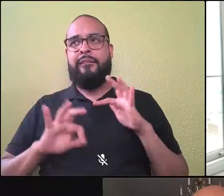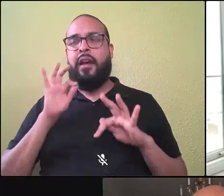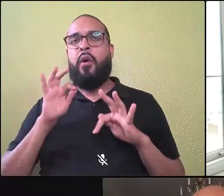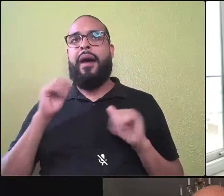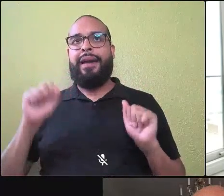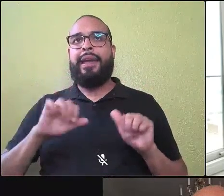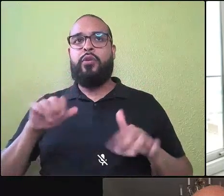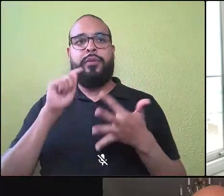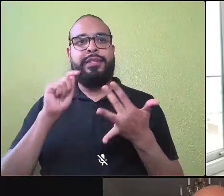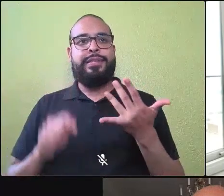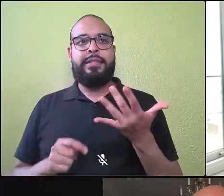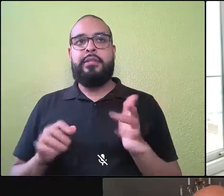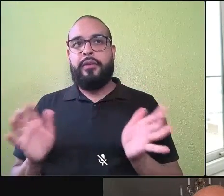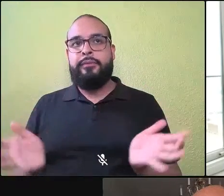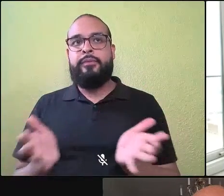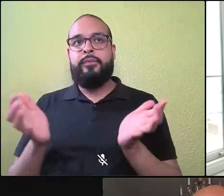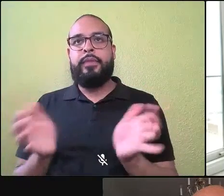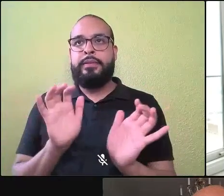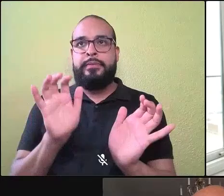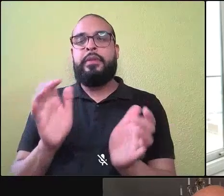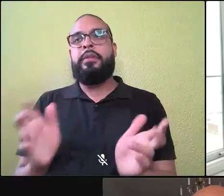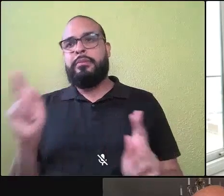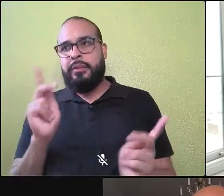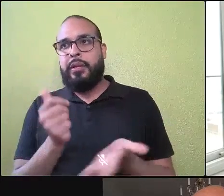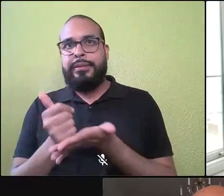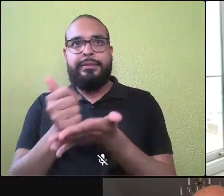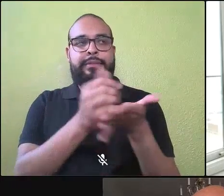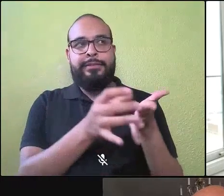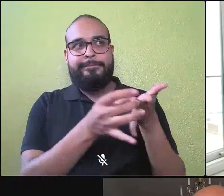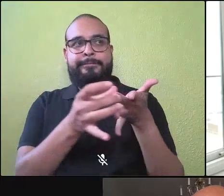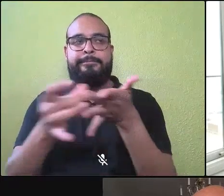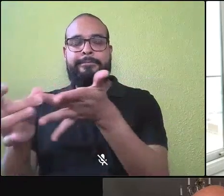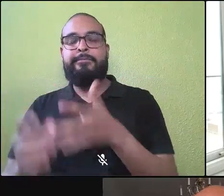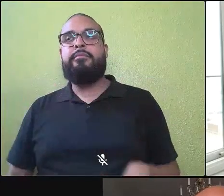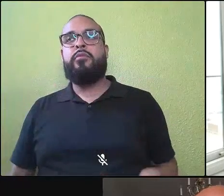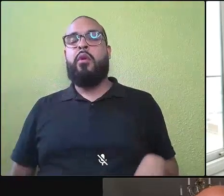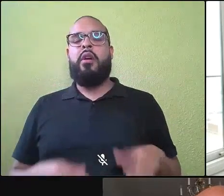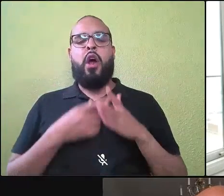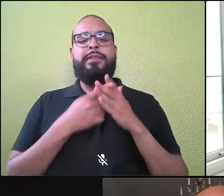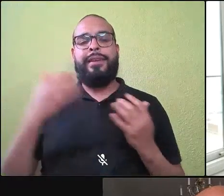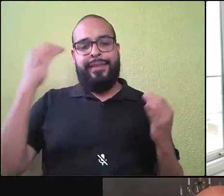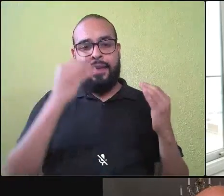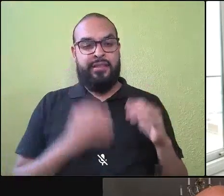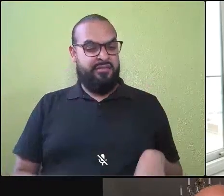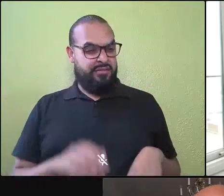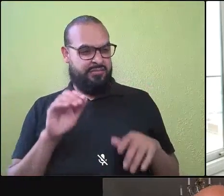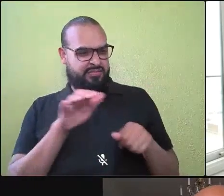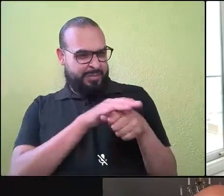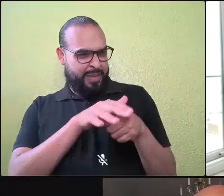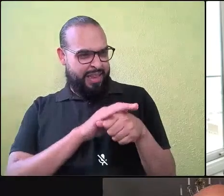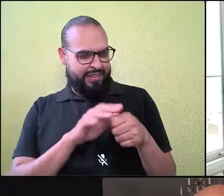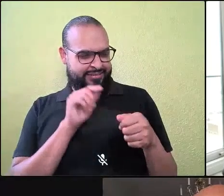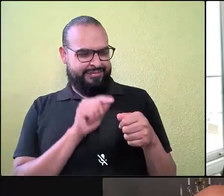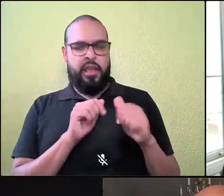me, it's really sort of thinking about like, how do I cultivate spaces that feel like, that still feel and give you the idea